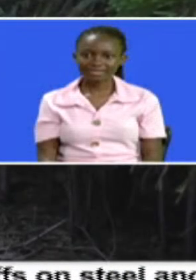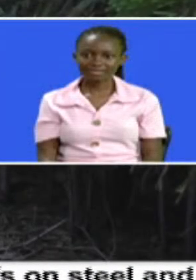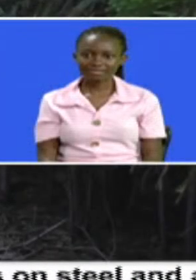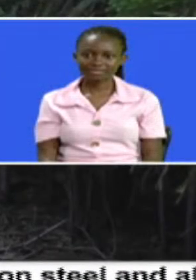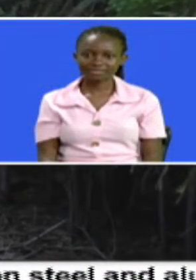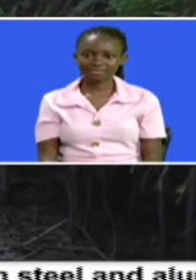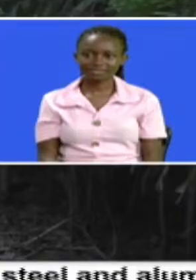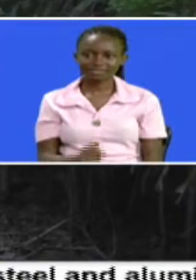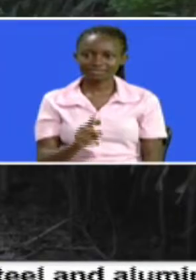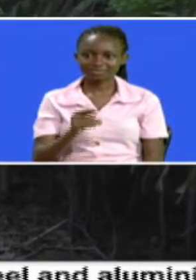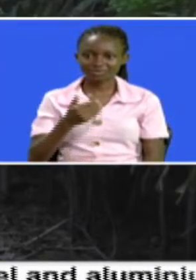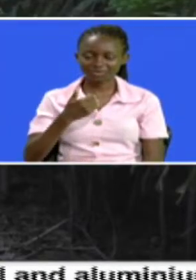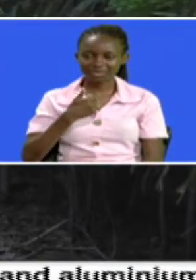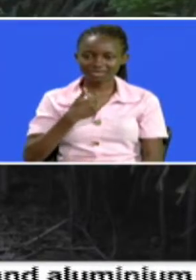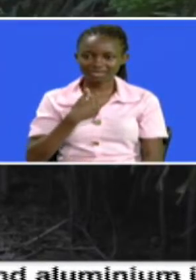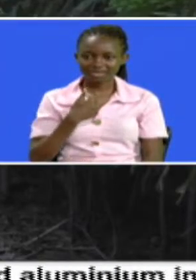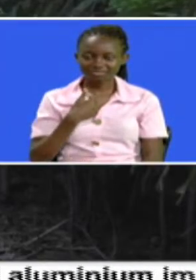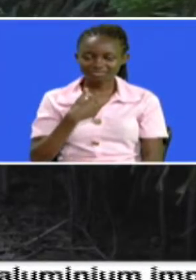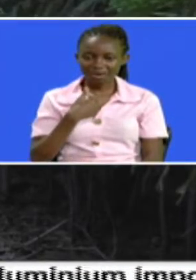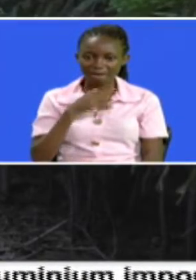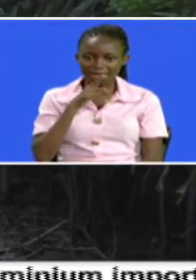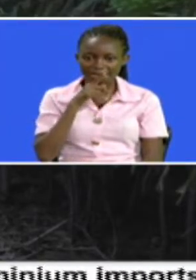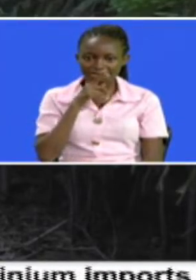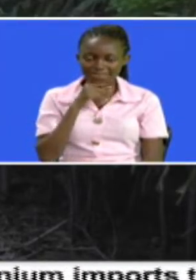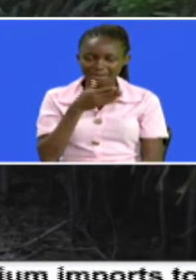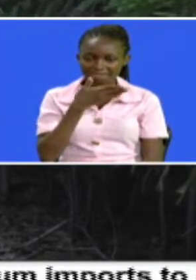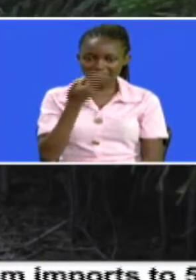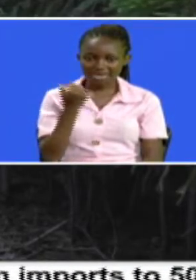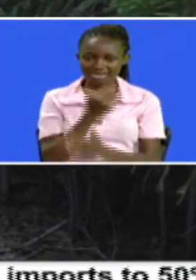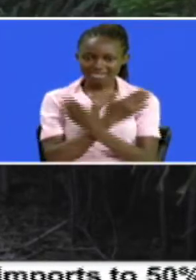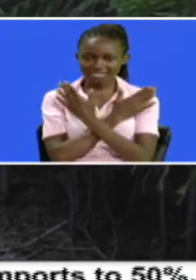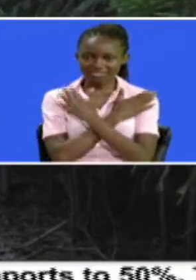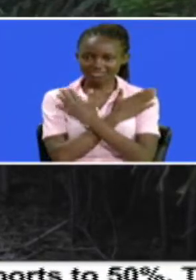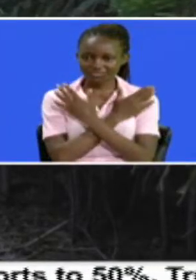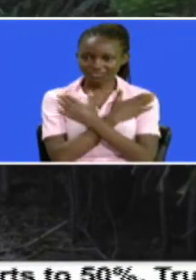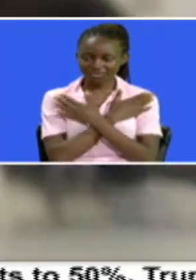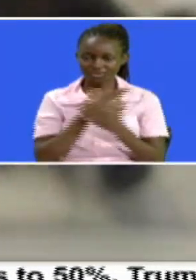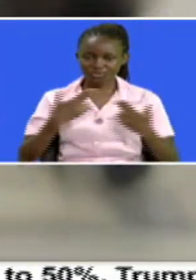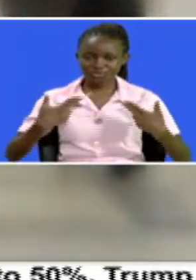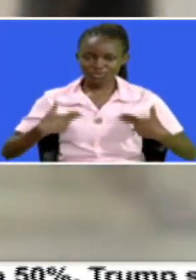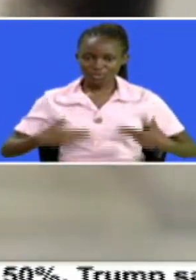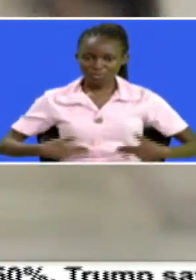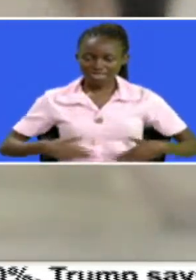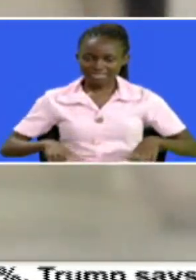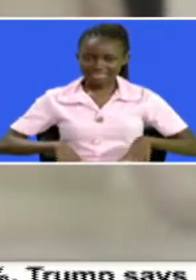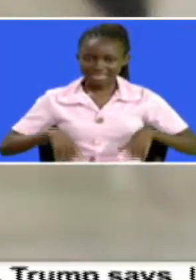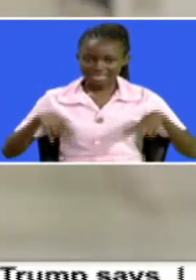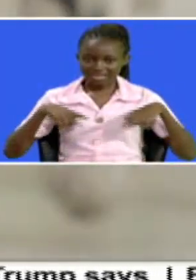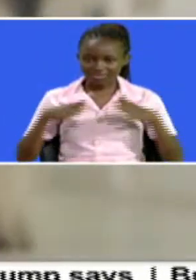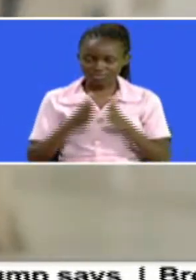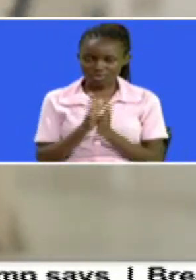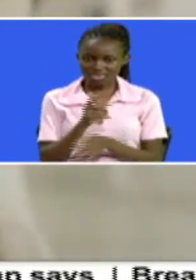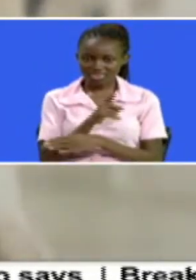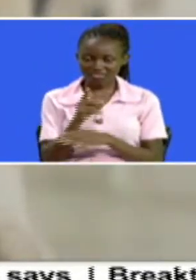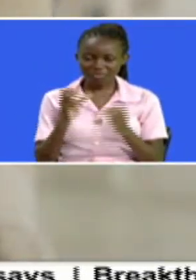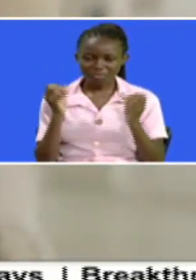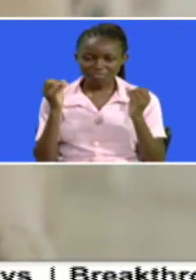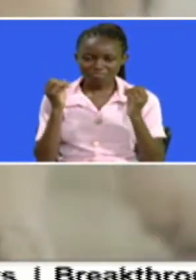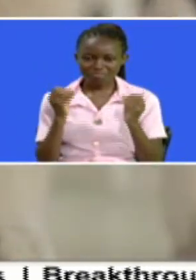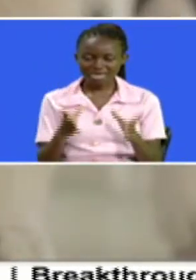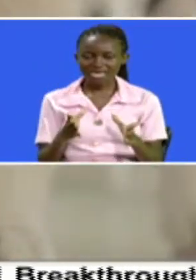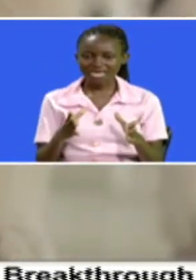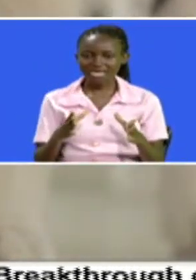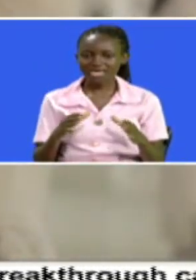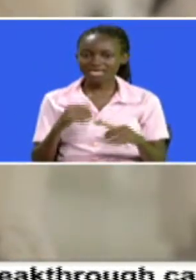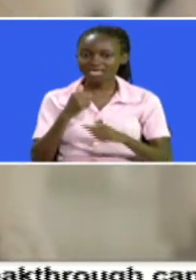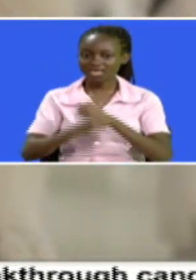They are considered a man's best friend, and humans have lived with them for thousands of years.